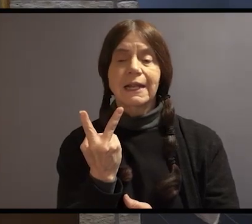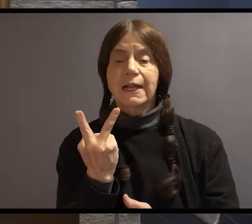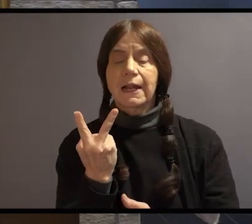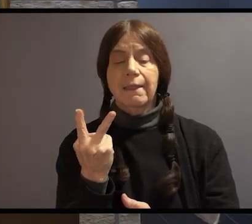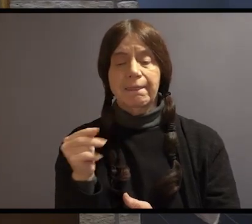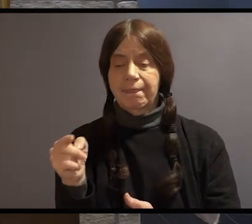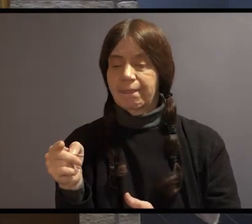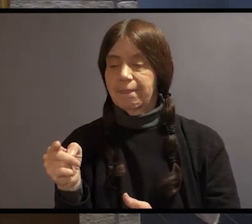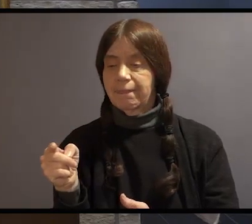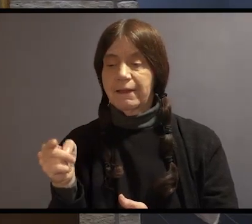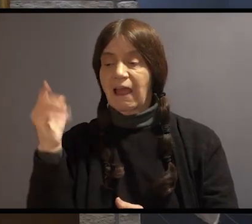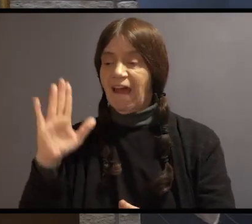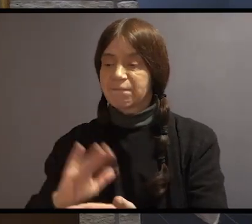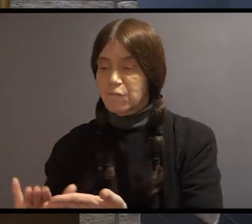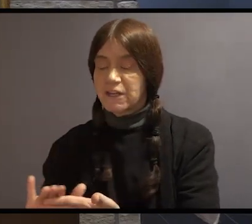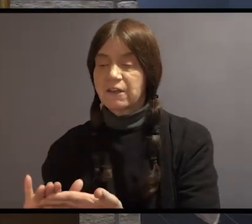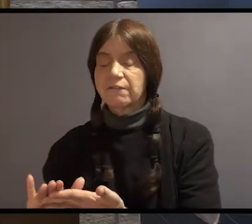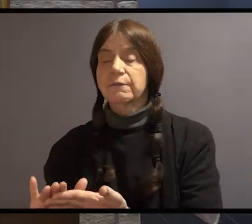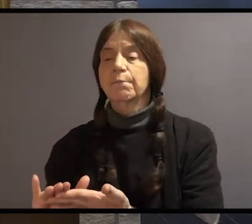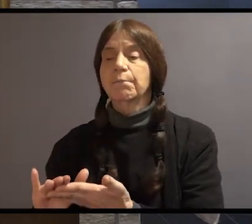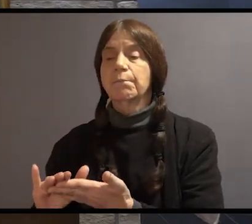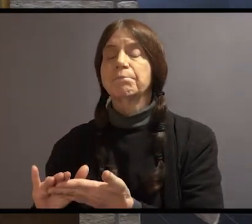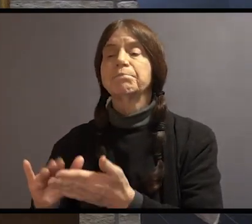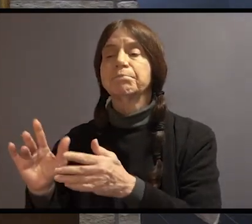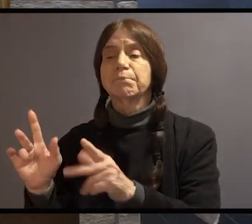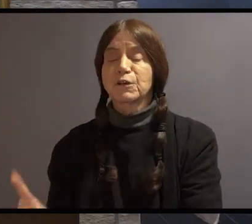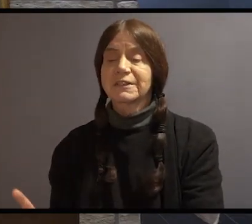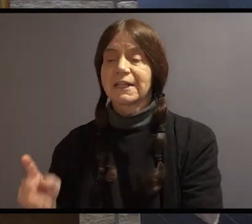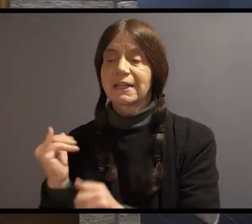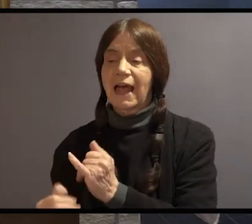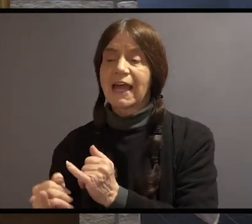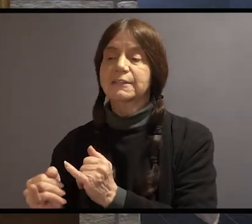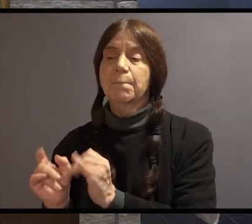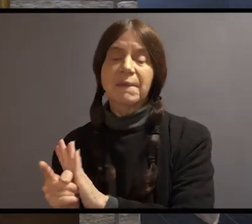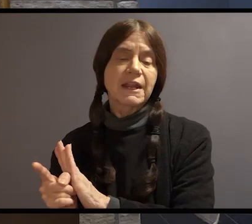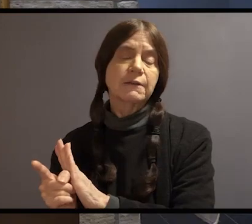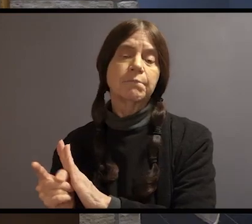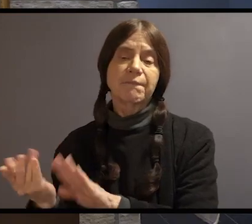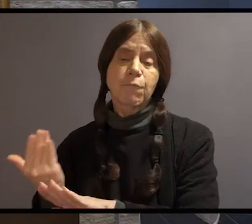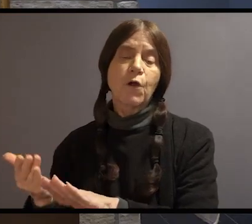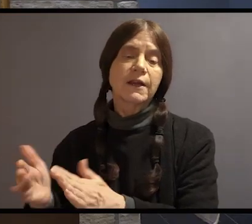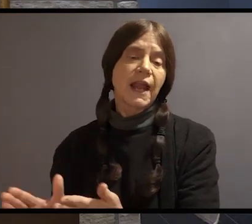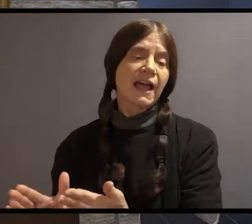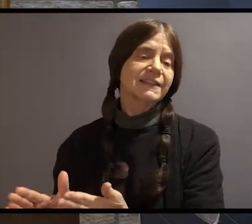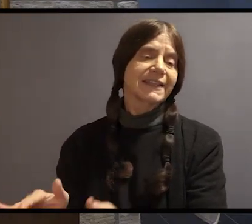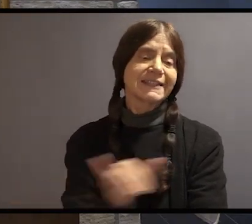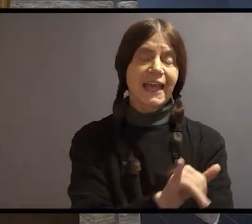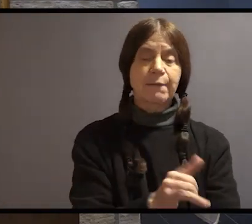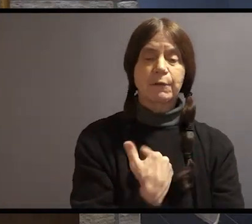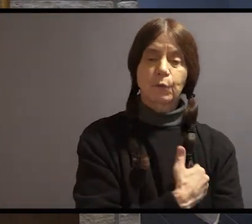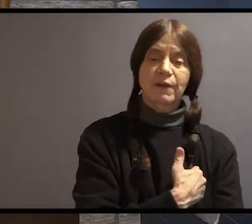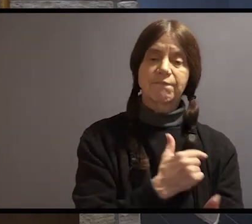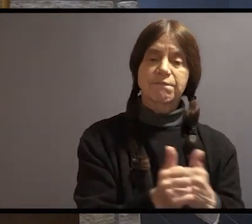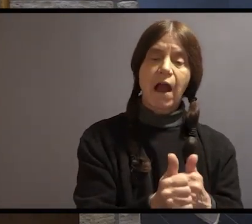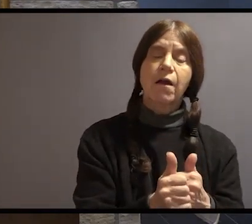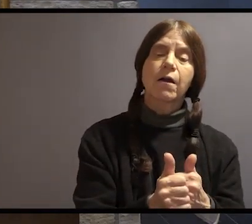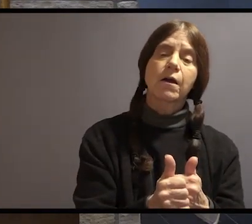so then the temptation we face is to get apathetic about Jesus, about his